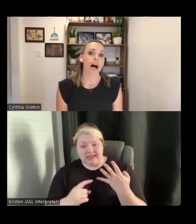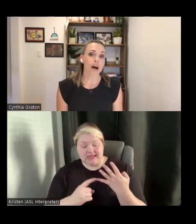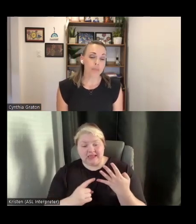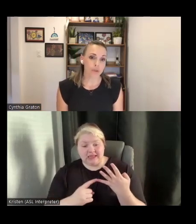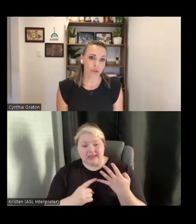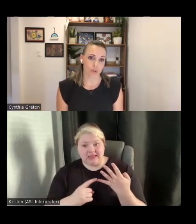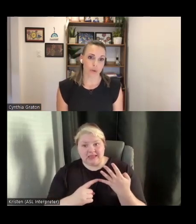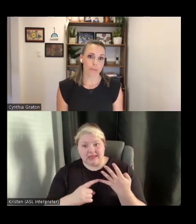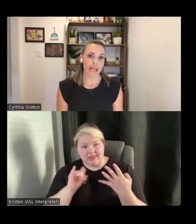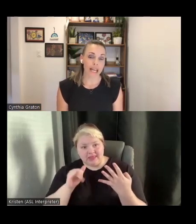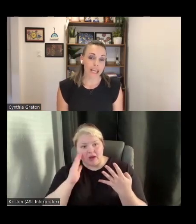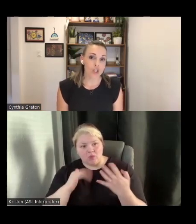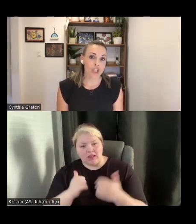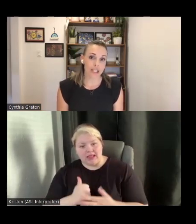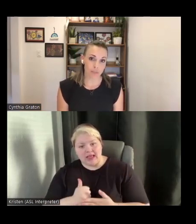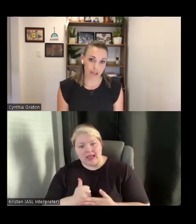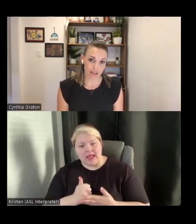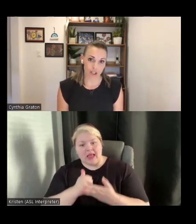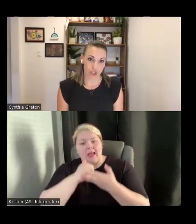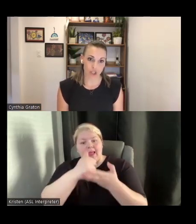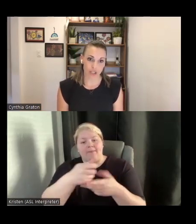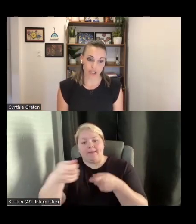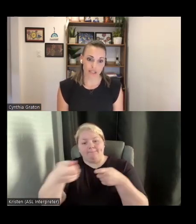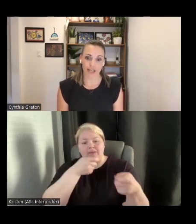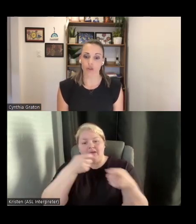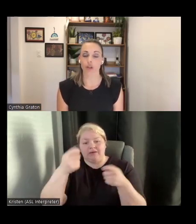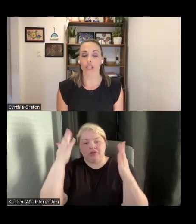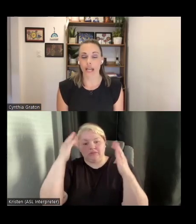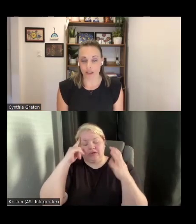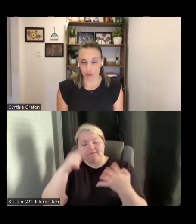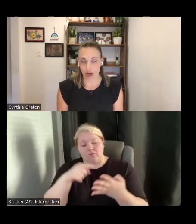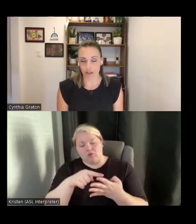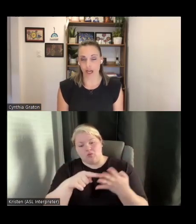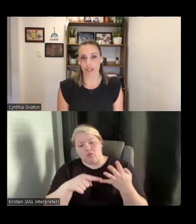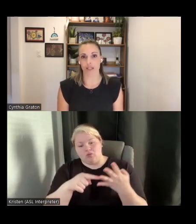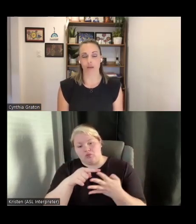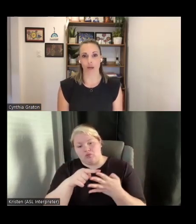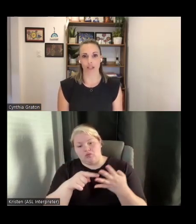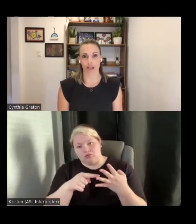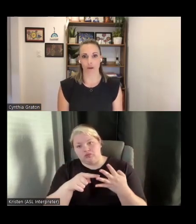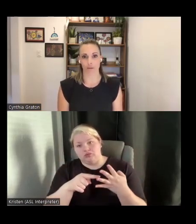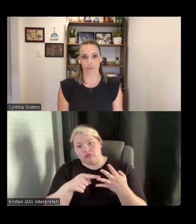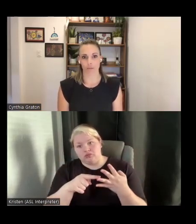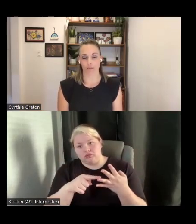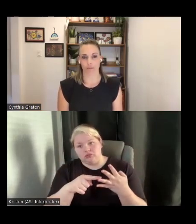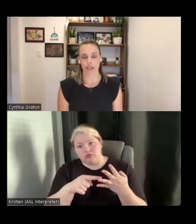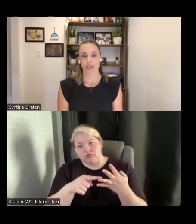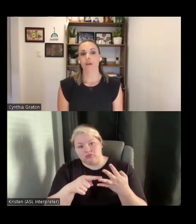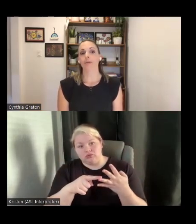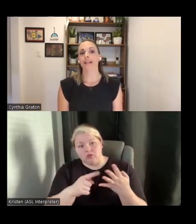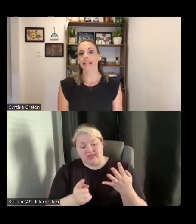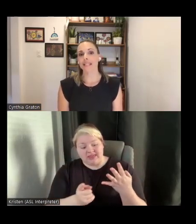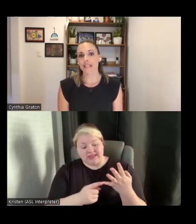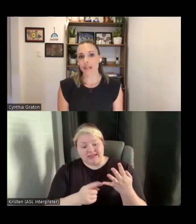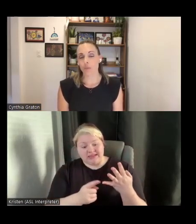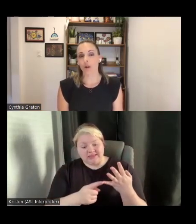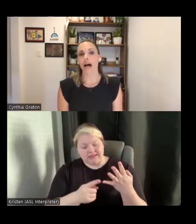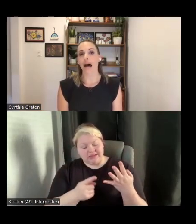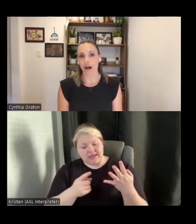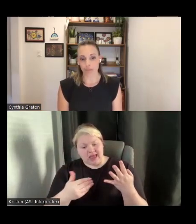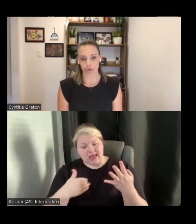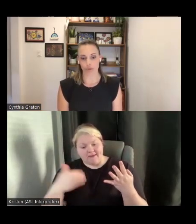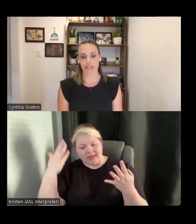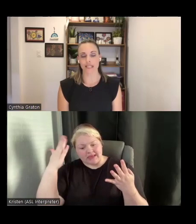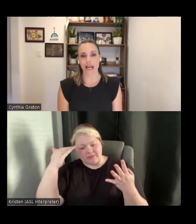will help you manage the expectation that you're not prioritizing right now. Plan C